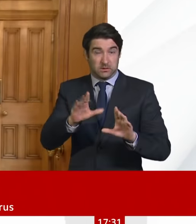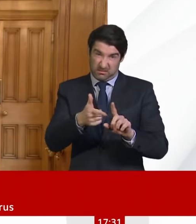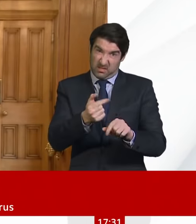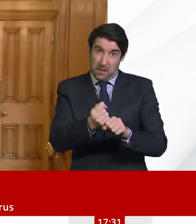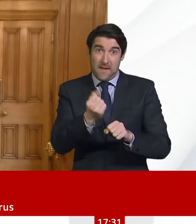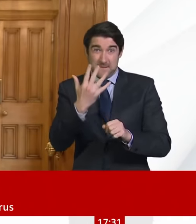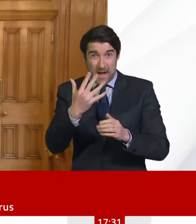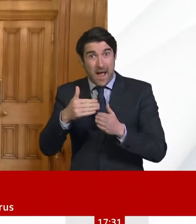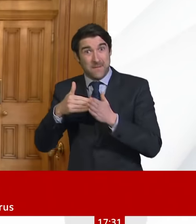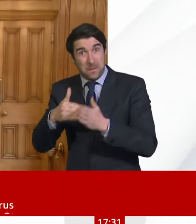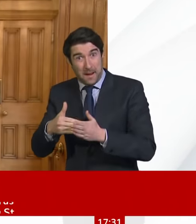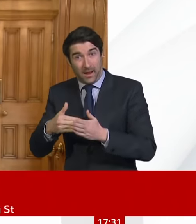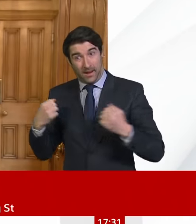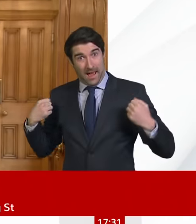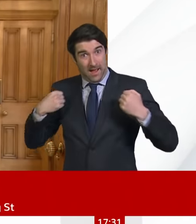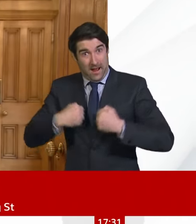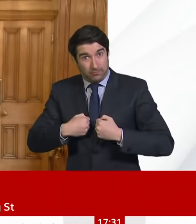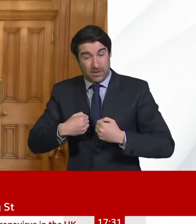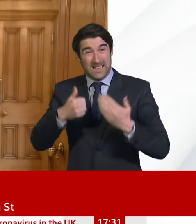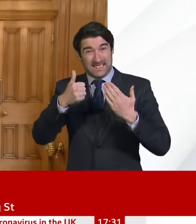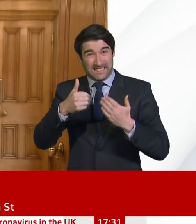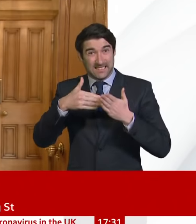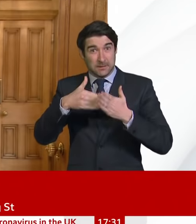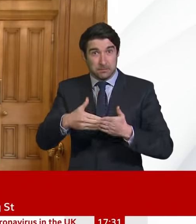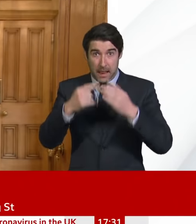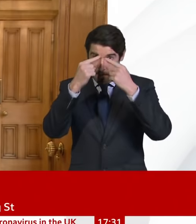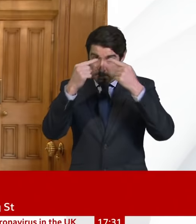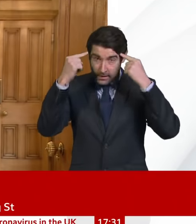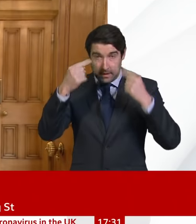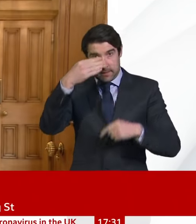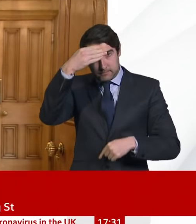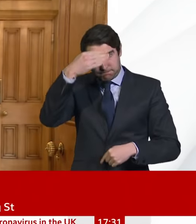million surgical masks. Today, Public Health England have